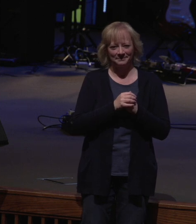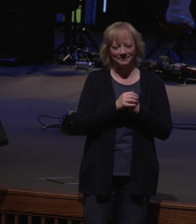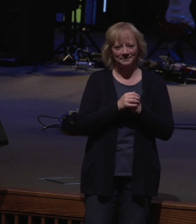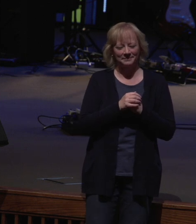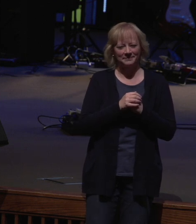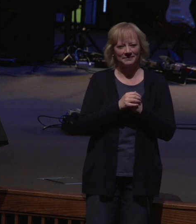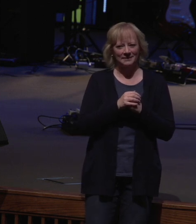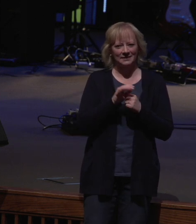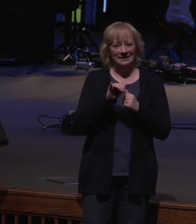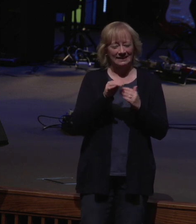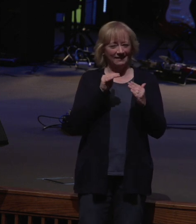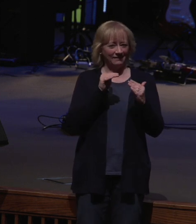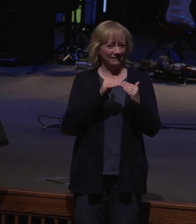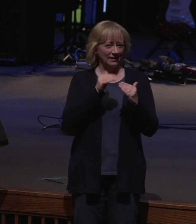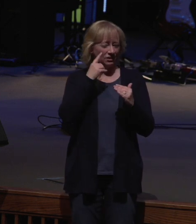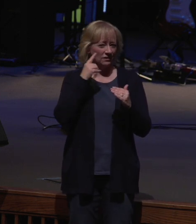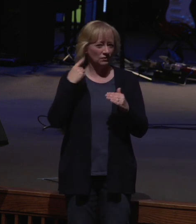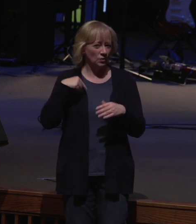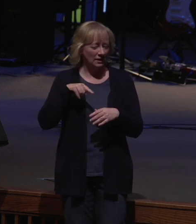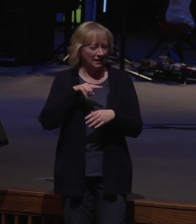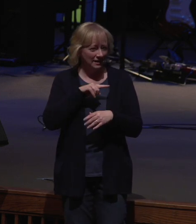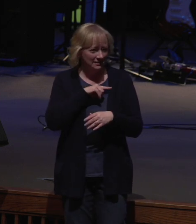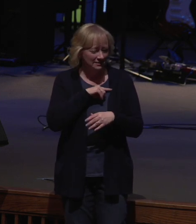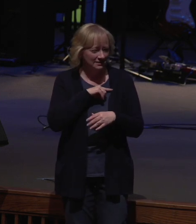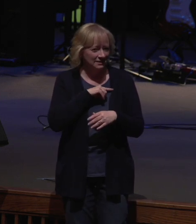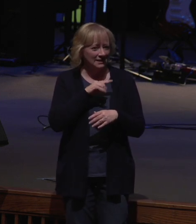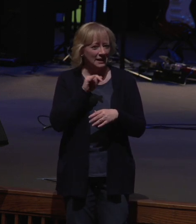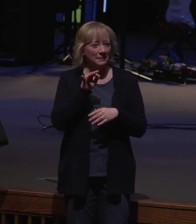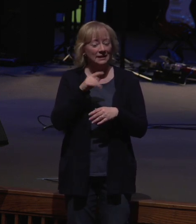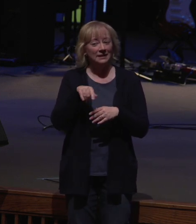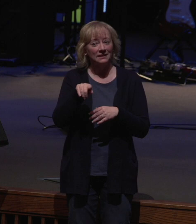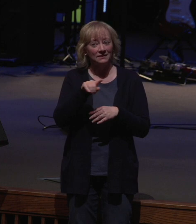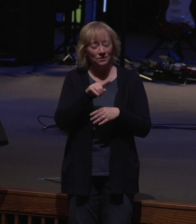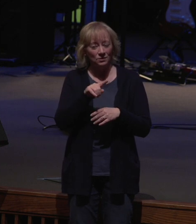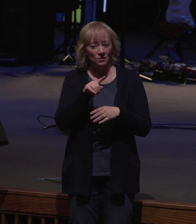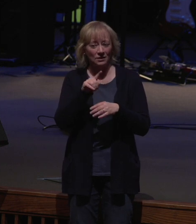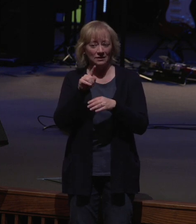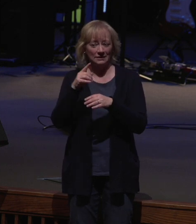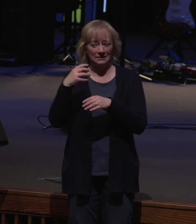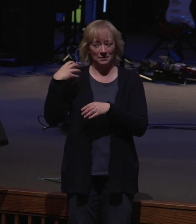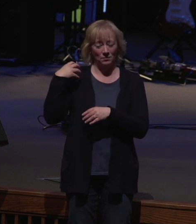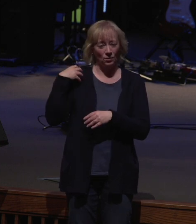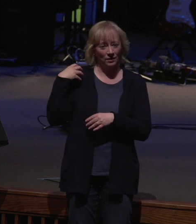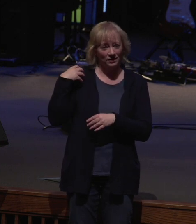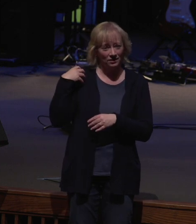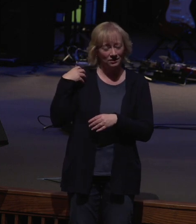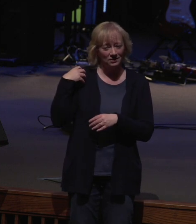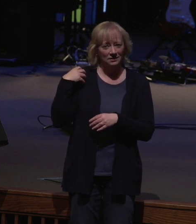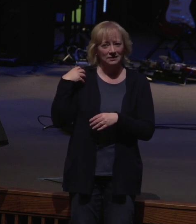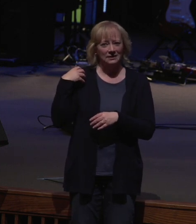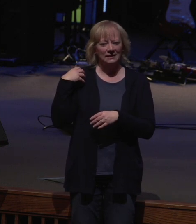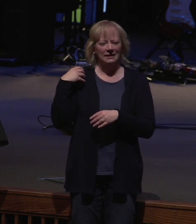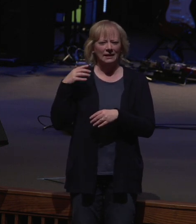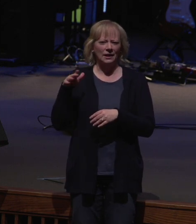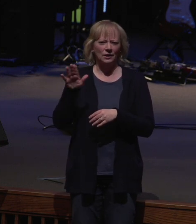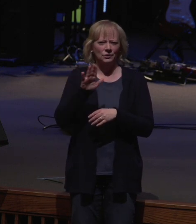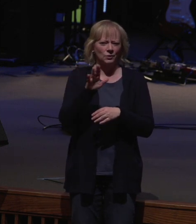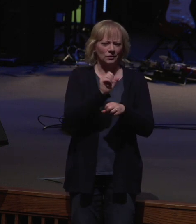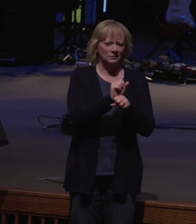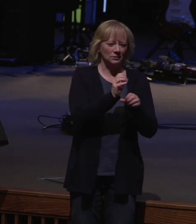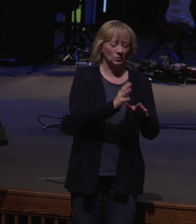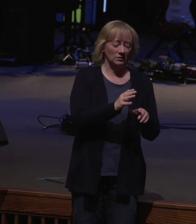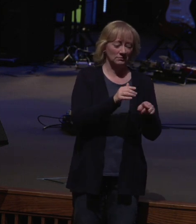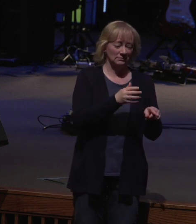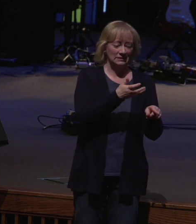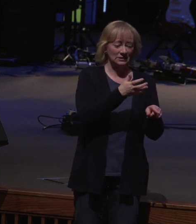Is that fair of us? I mean, if you are an employer, and an employee does not want